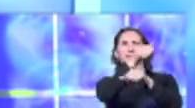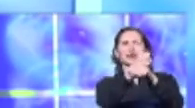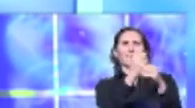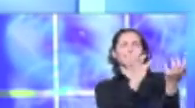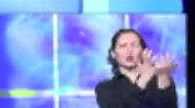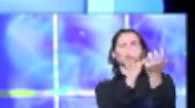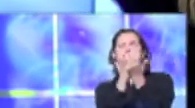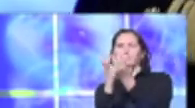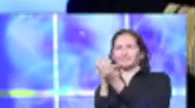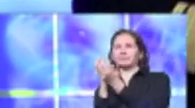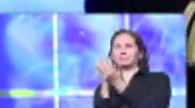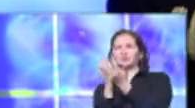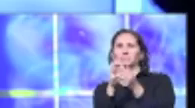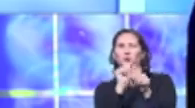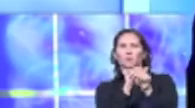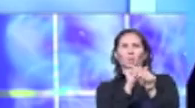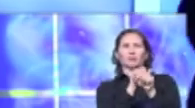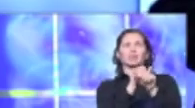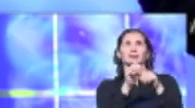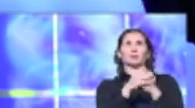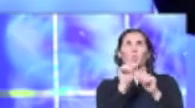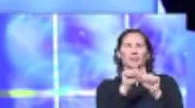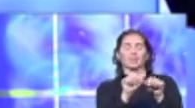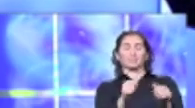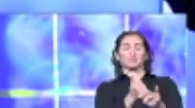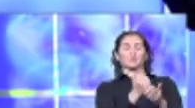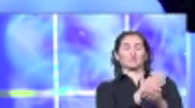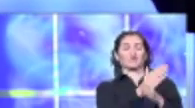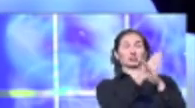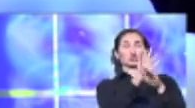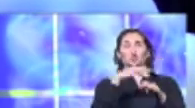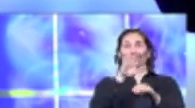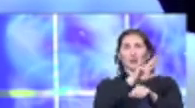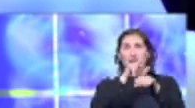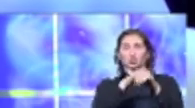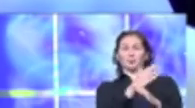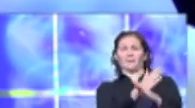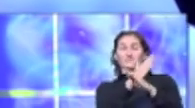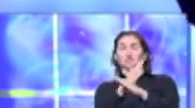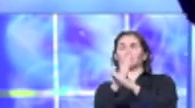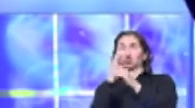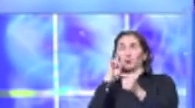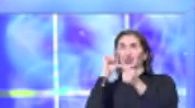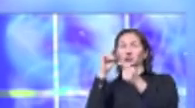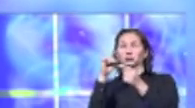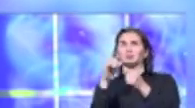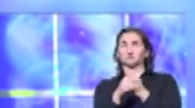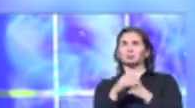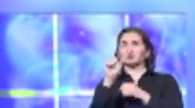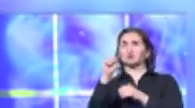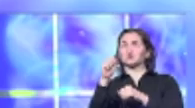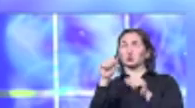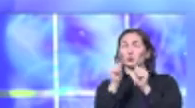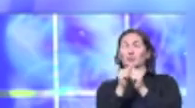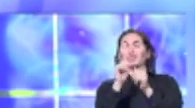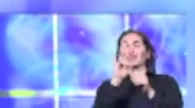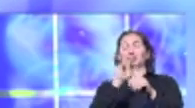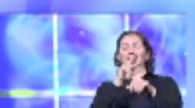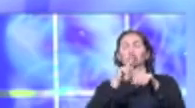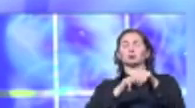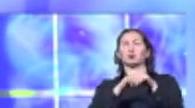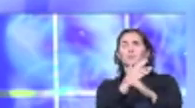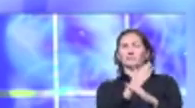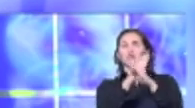partnerships, of working, yes, Dr. Benjamin, with your national prevention strategy, working with the National Prevention